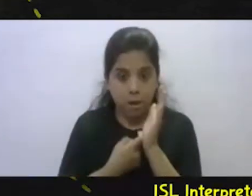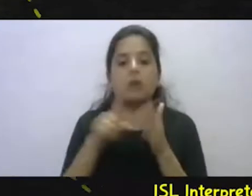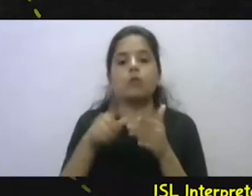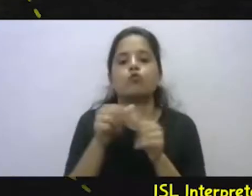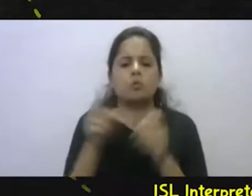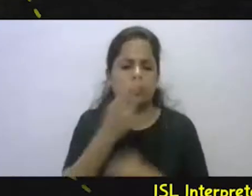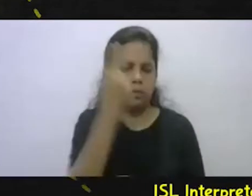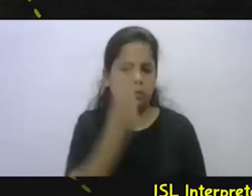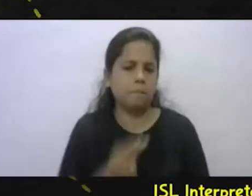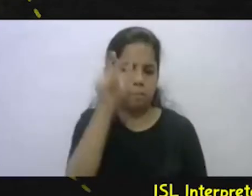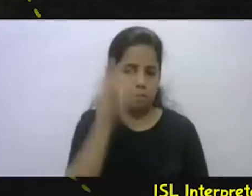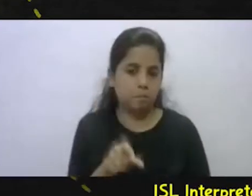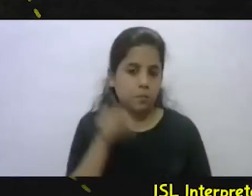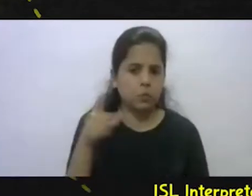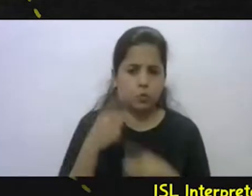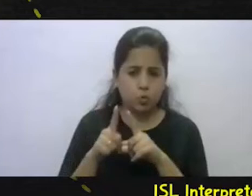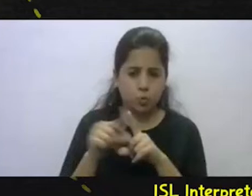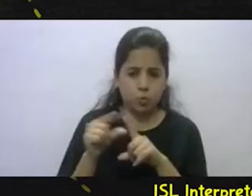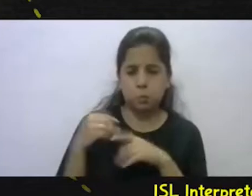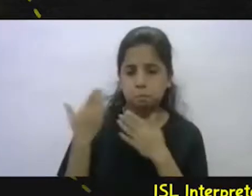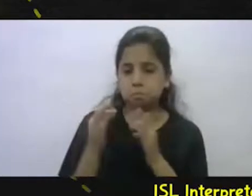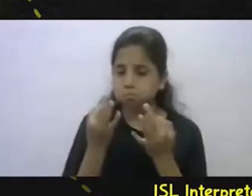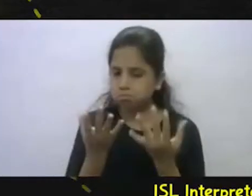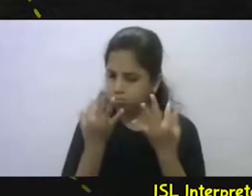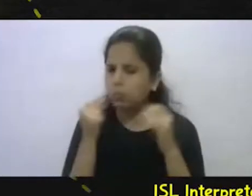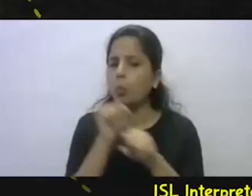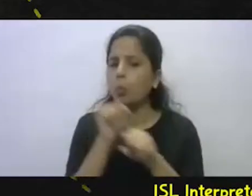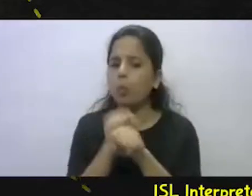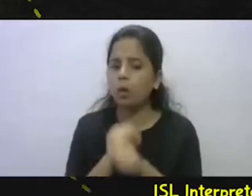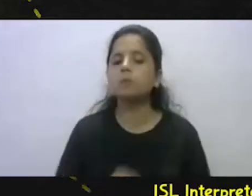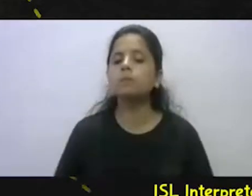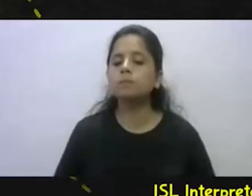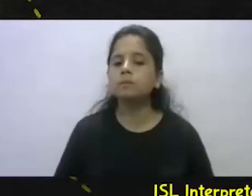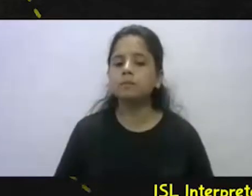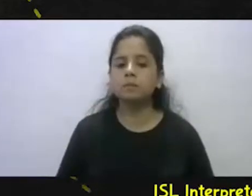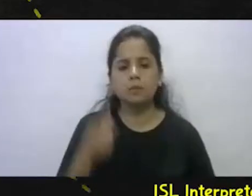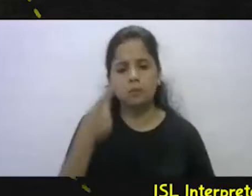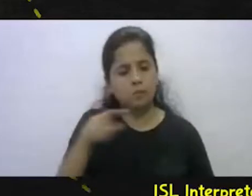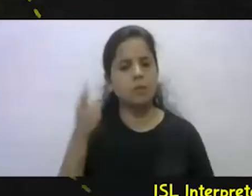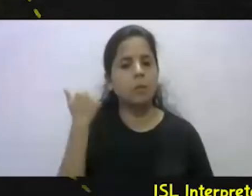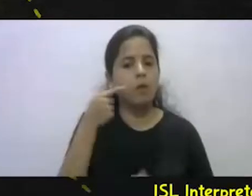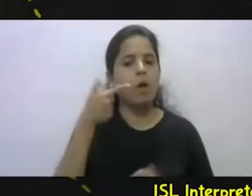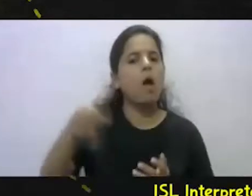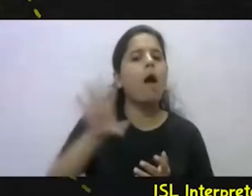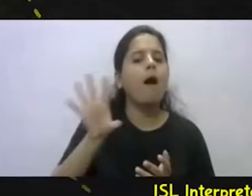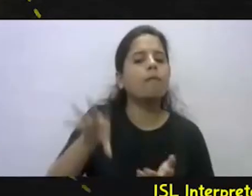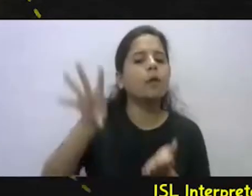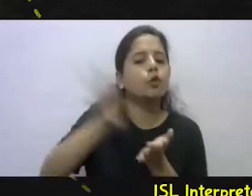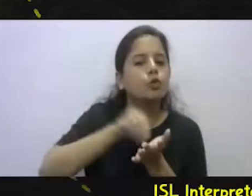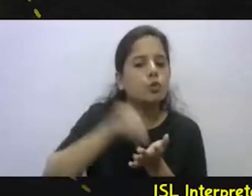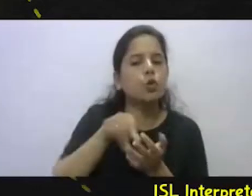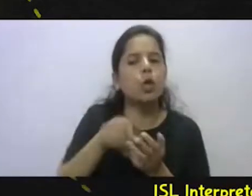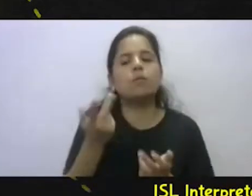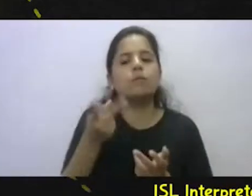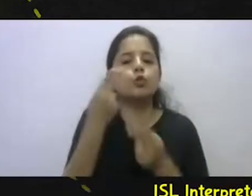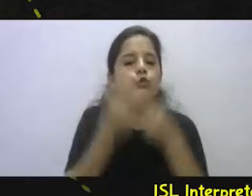artist who's been doing this incredible work where she's been recording stories